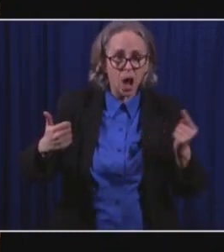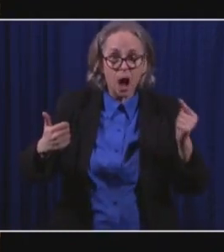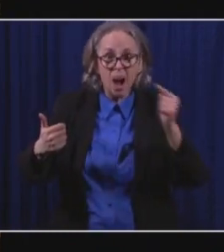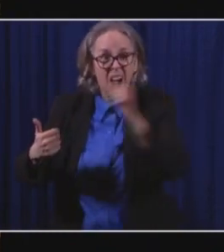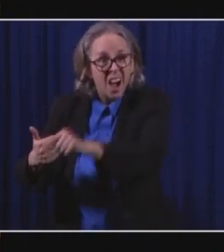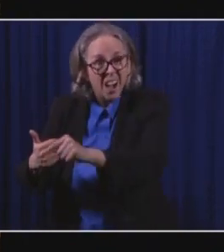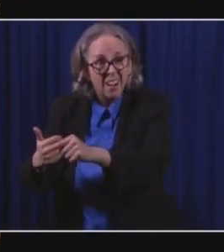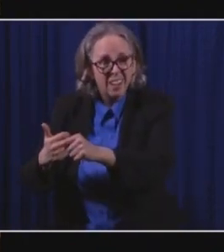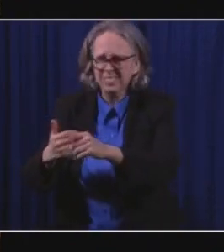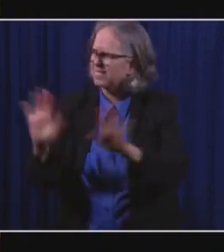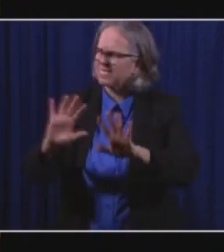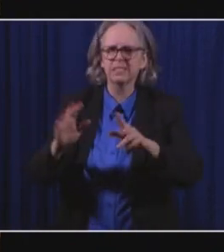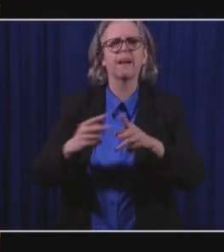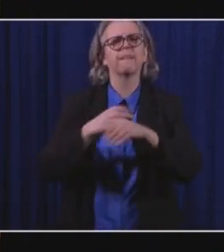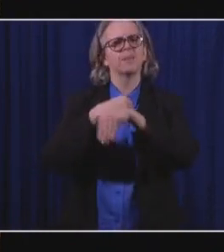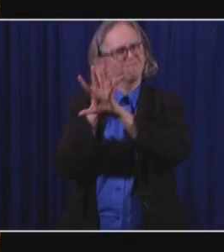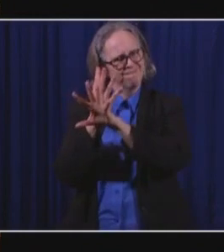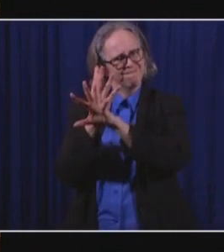Also,